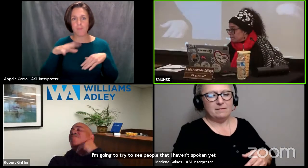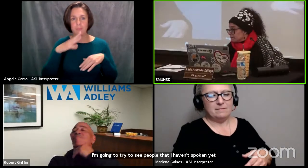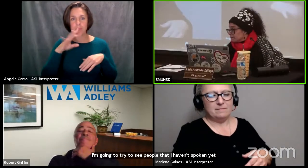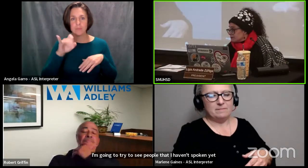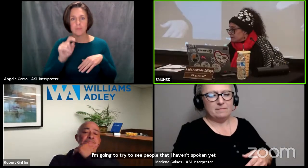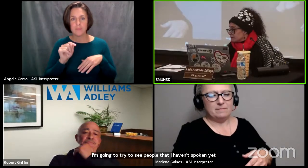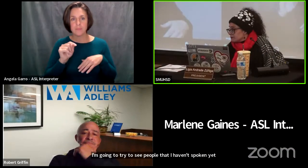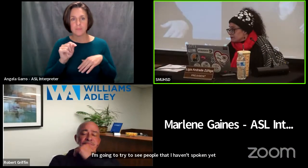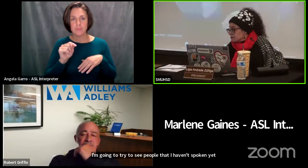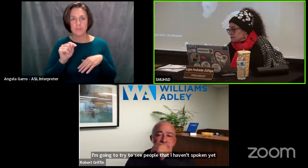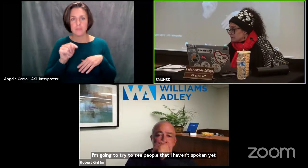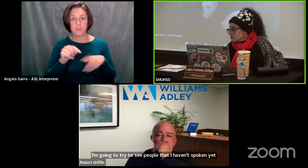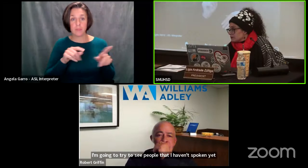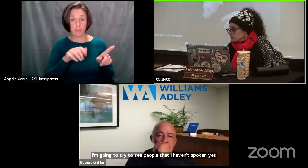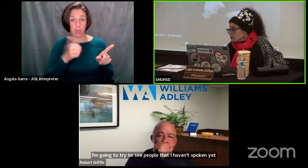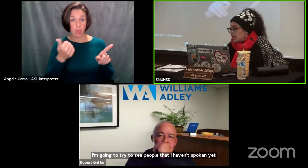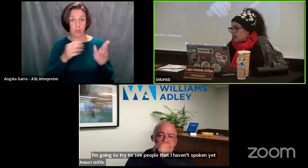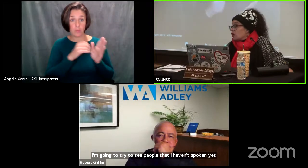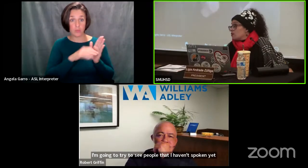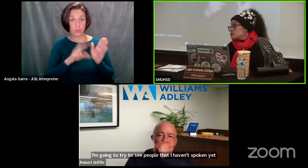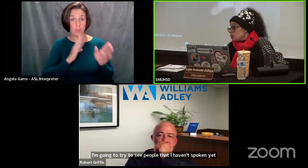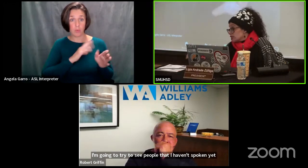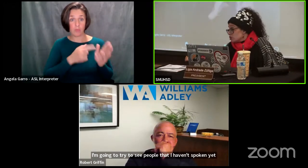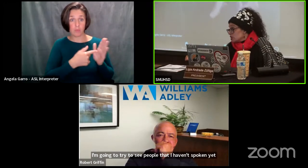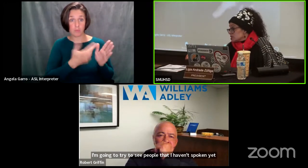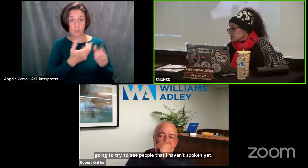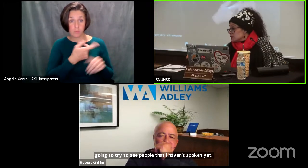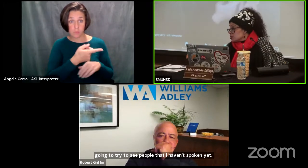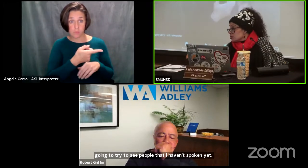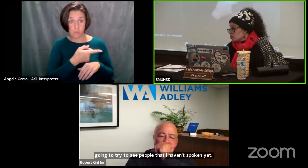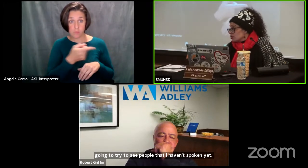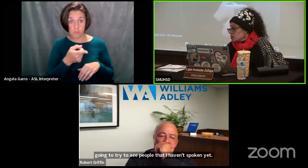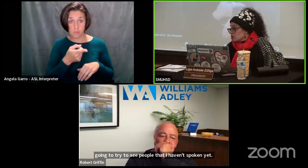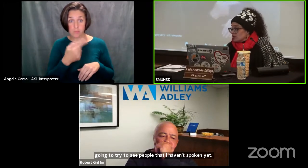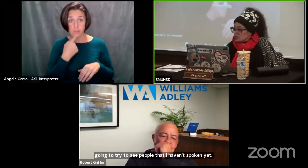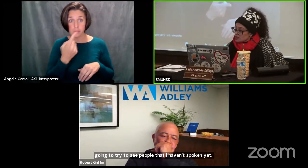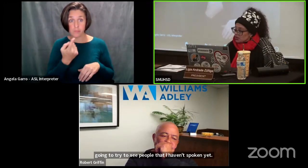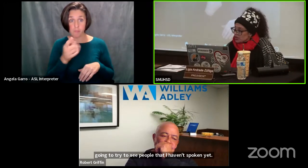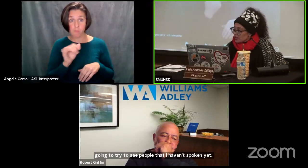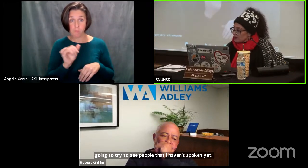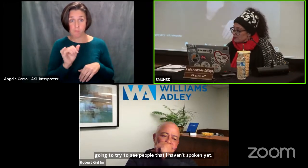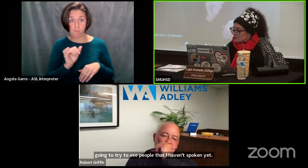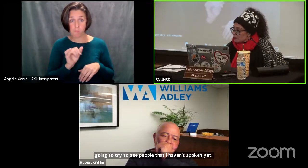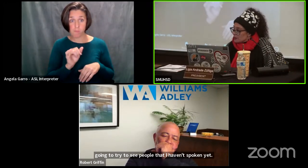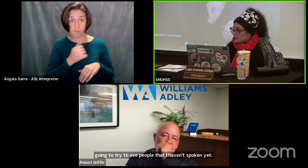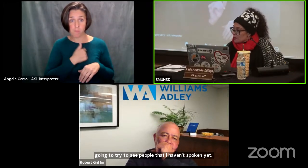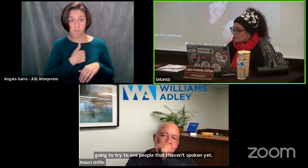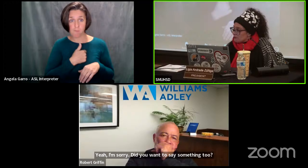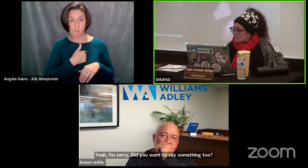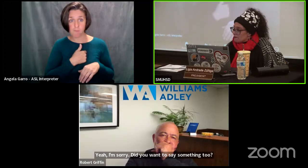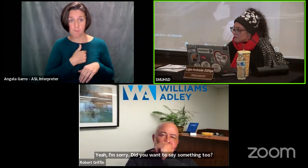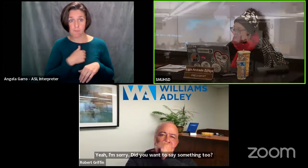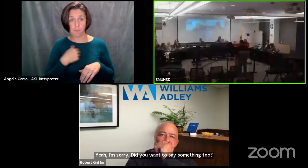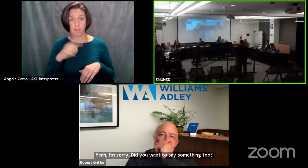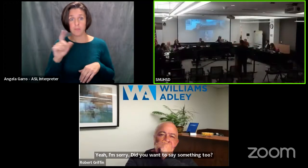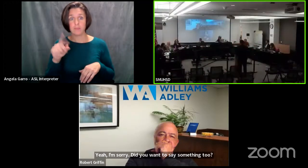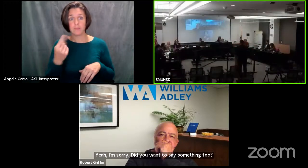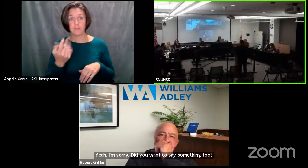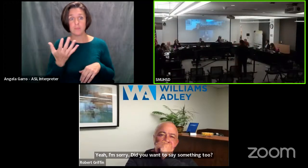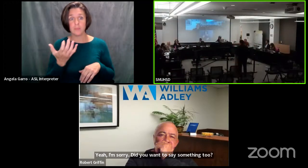the other student board rep want to say something? Yeah. Oh, Oh, sorry. Did you sorry. want to say something too? Sorry. Oh yeah, I just wanted to